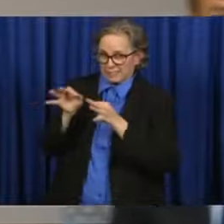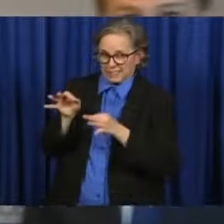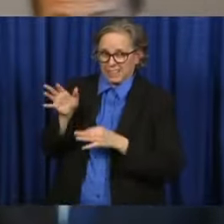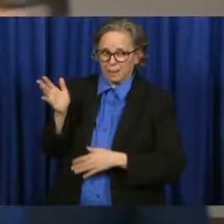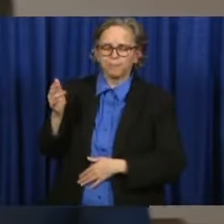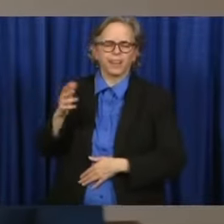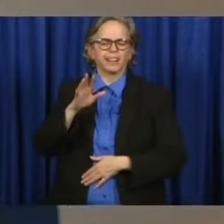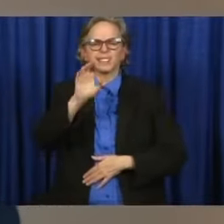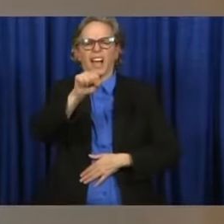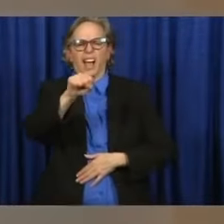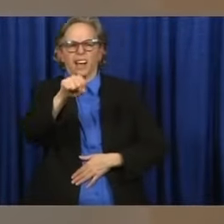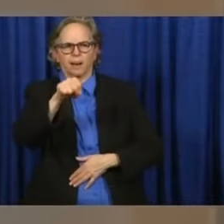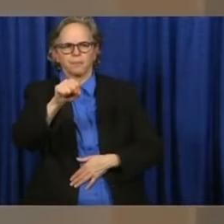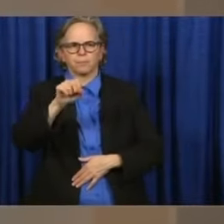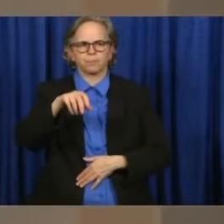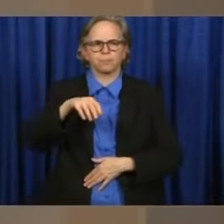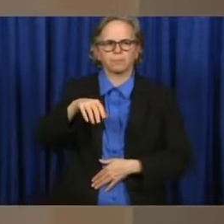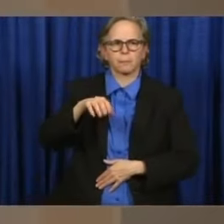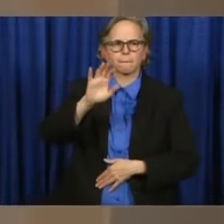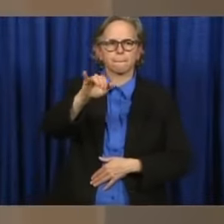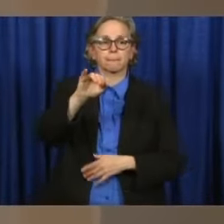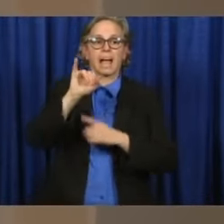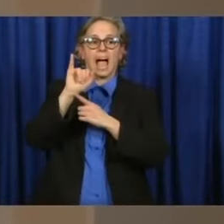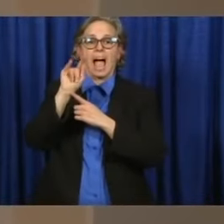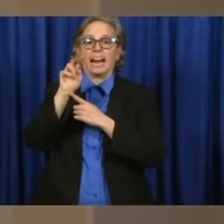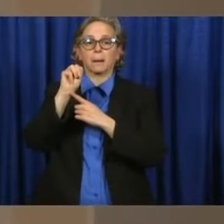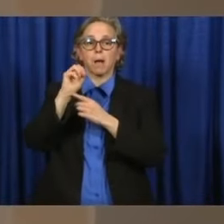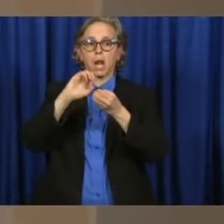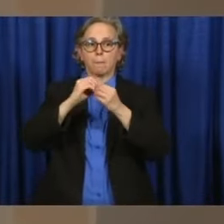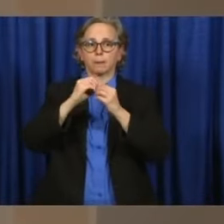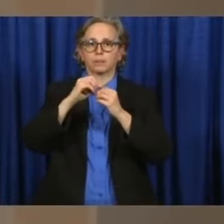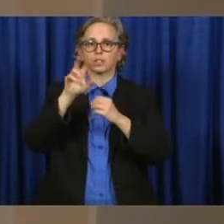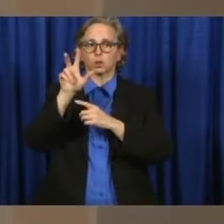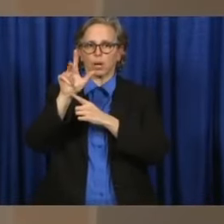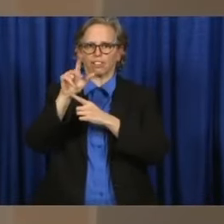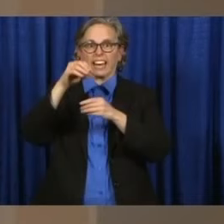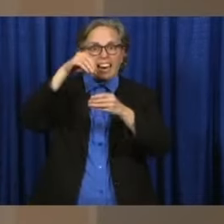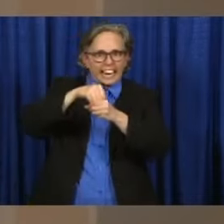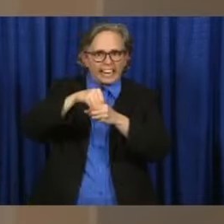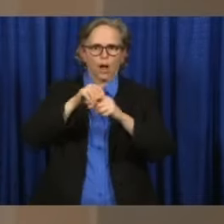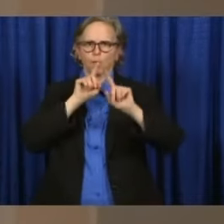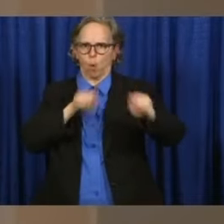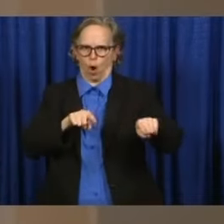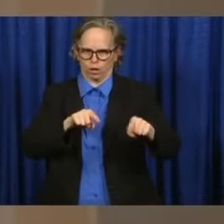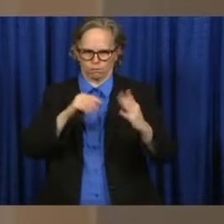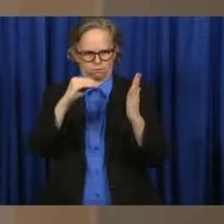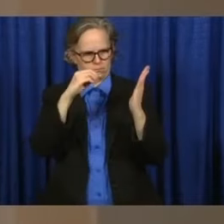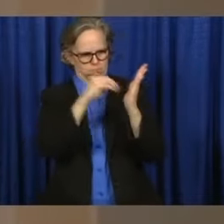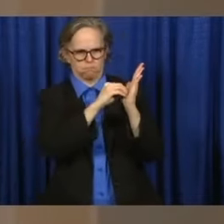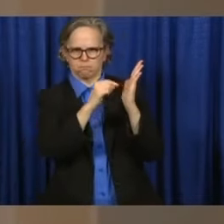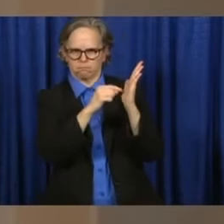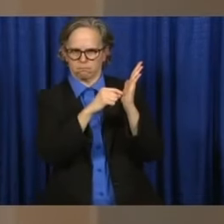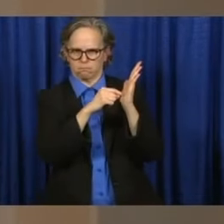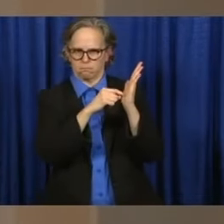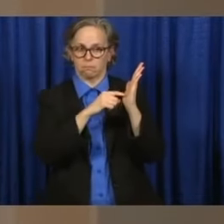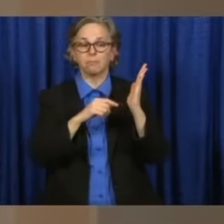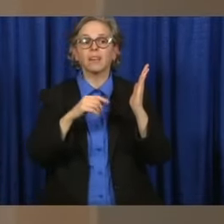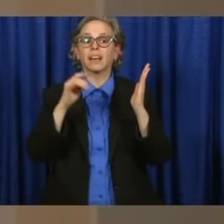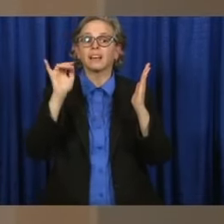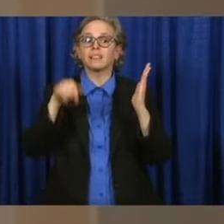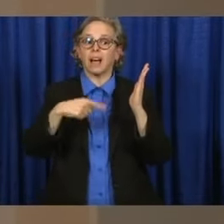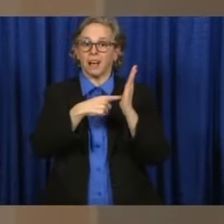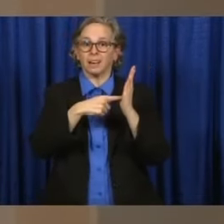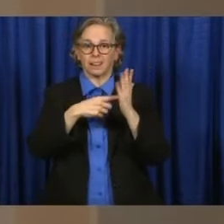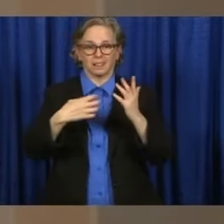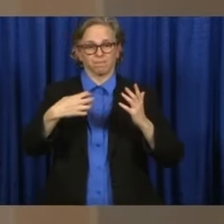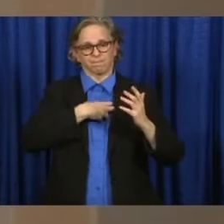item 23 in the order. The decision of the Dispute Resolution Commission shall be final, and we would expect that that